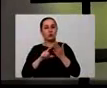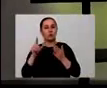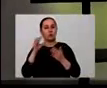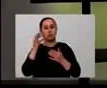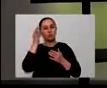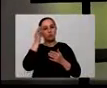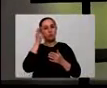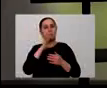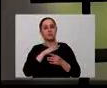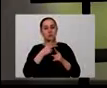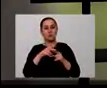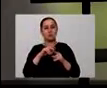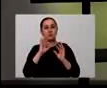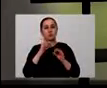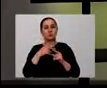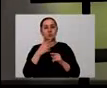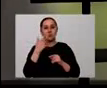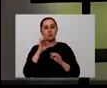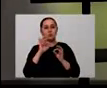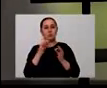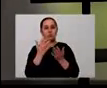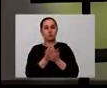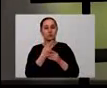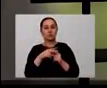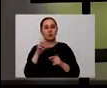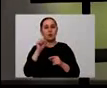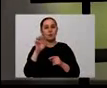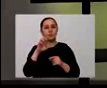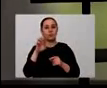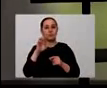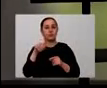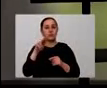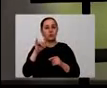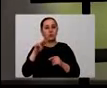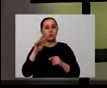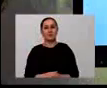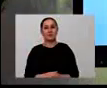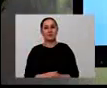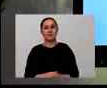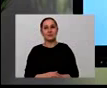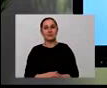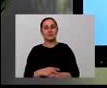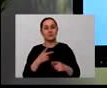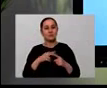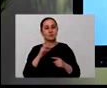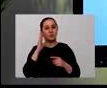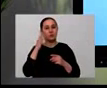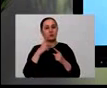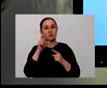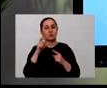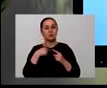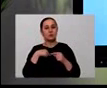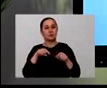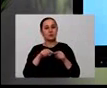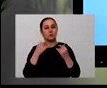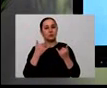o'ylab qolgan bo'lsangiz, ajab emas. Ha, to'g'ri topdingiz. Abdulla Qodiriy, Cho'lpon, Fitrat. Bu ulug' insonlar sizu